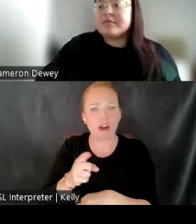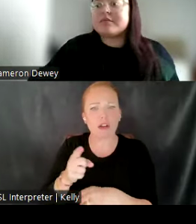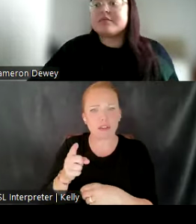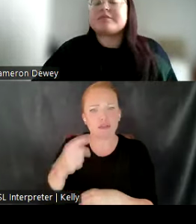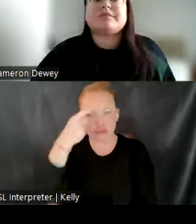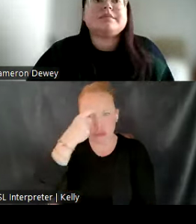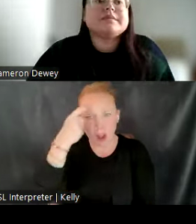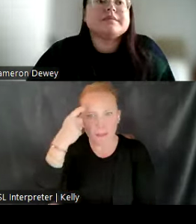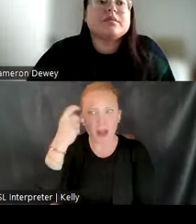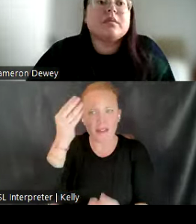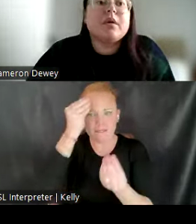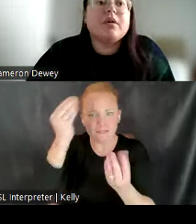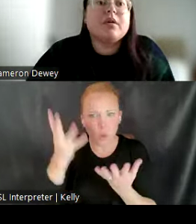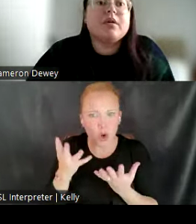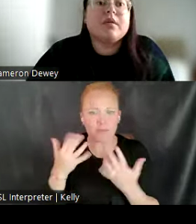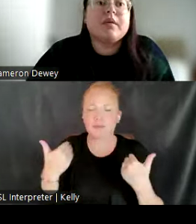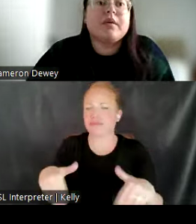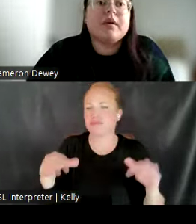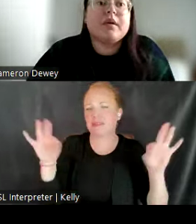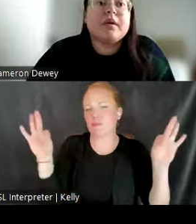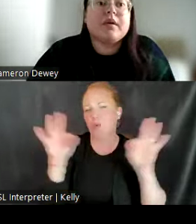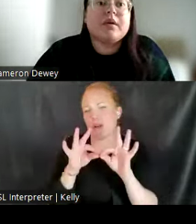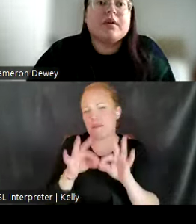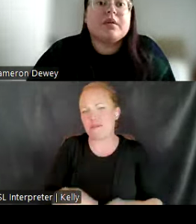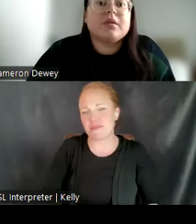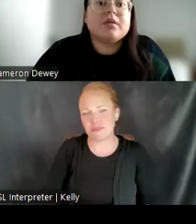is extremely important.